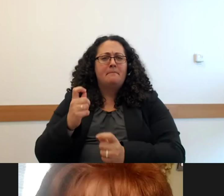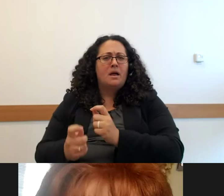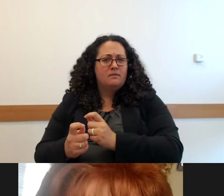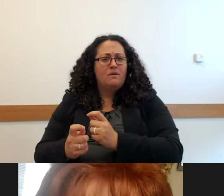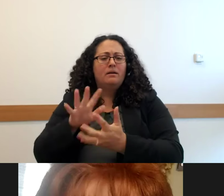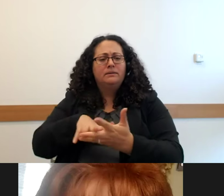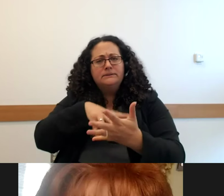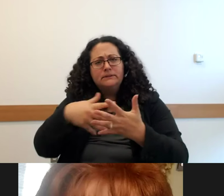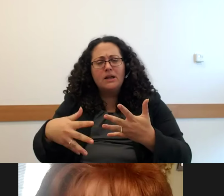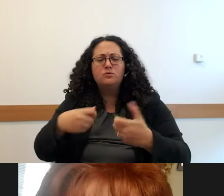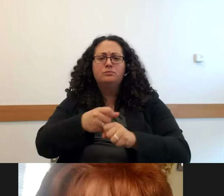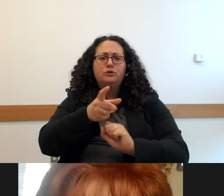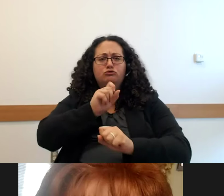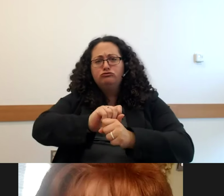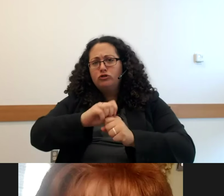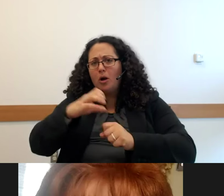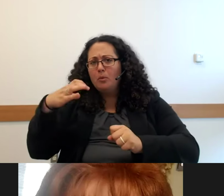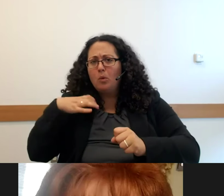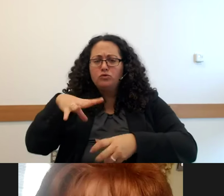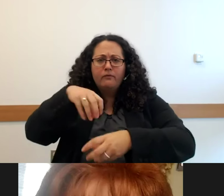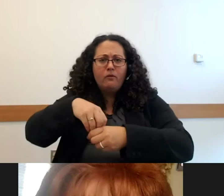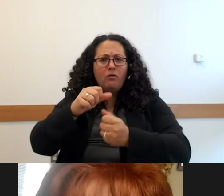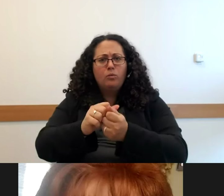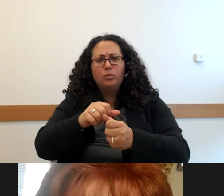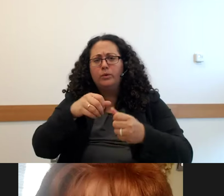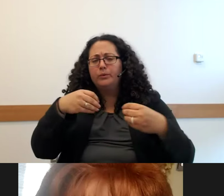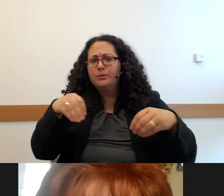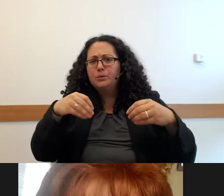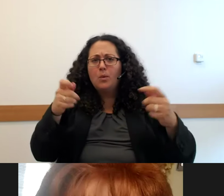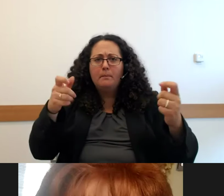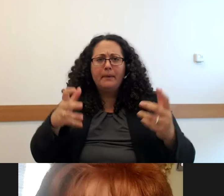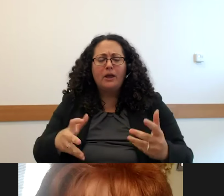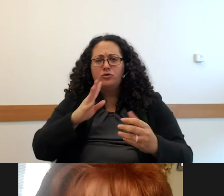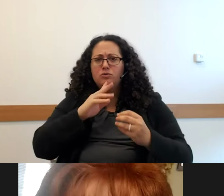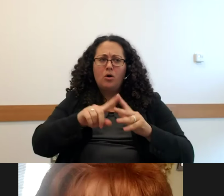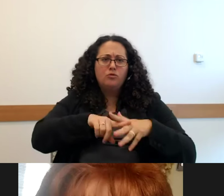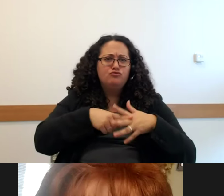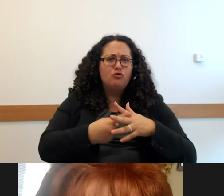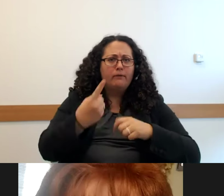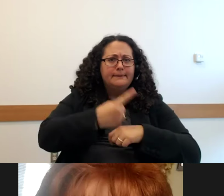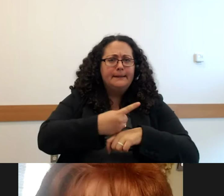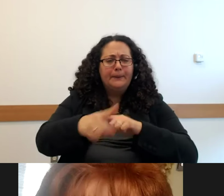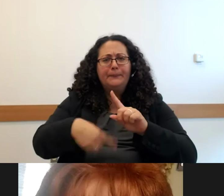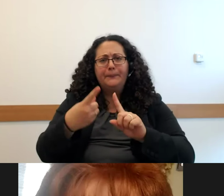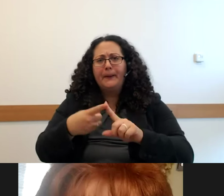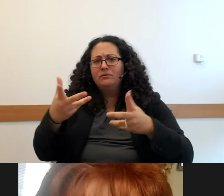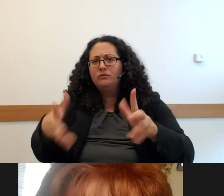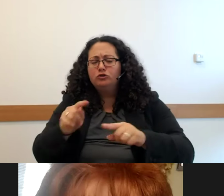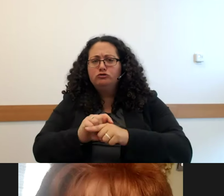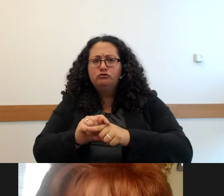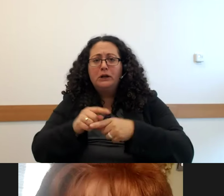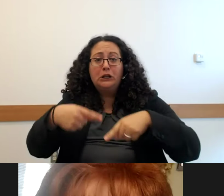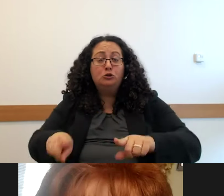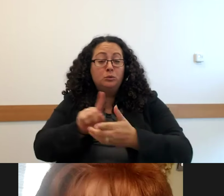modifying schedules, getting the job coaches involved and talking with store managers to determine their start dates, to determine their training during the